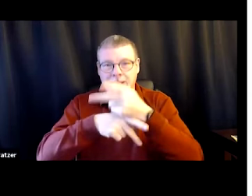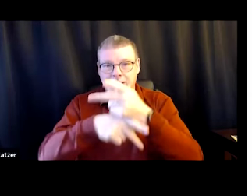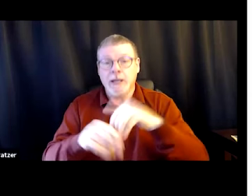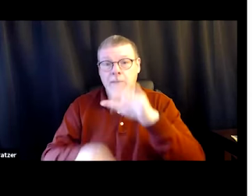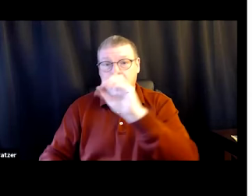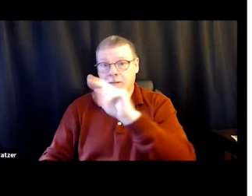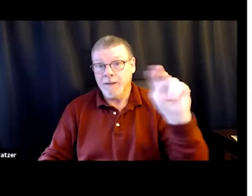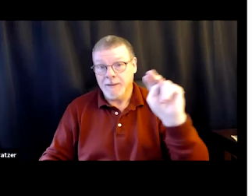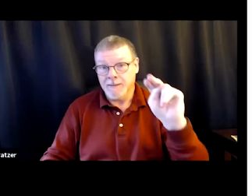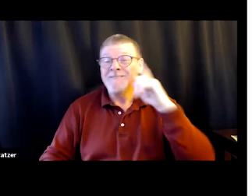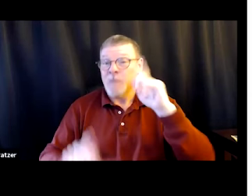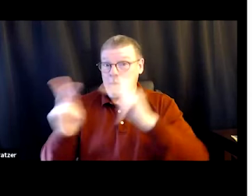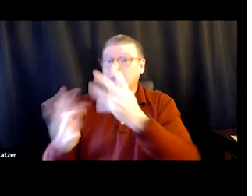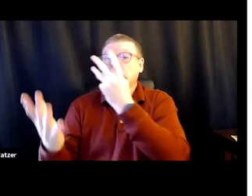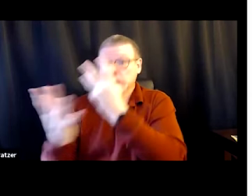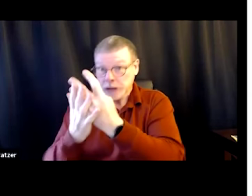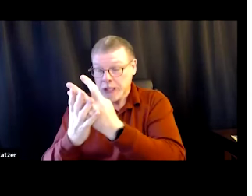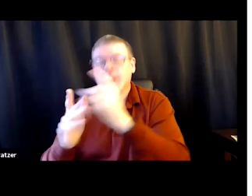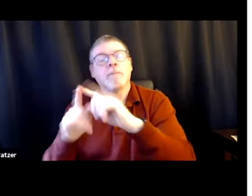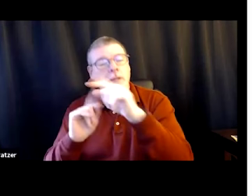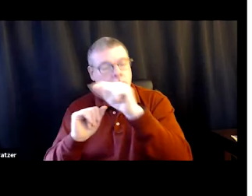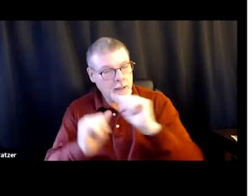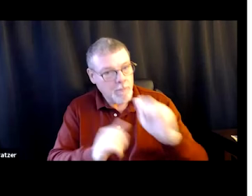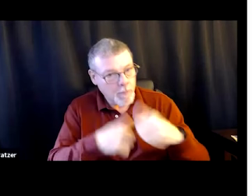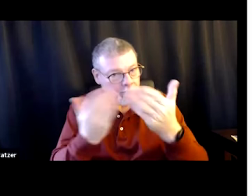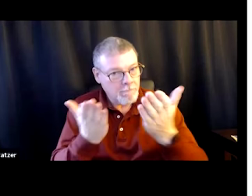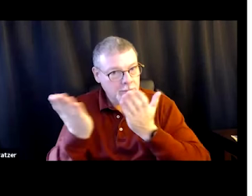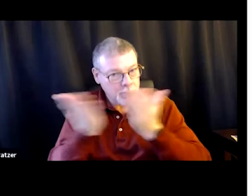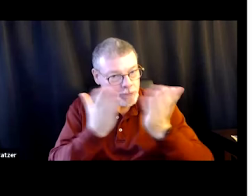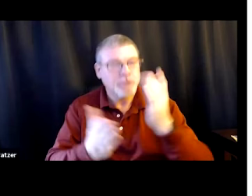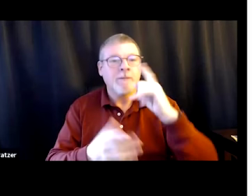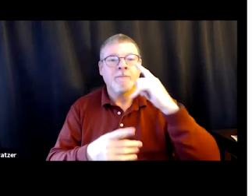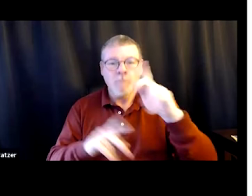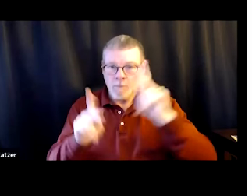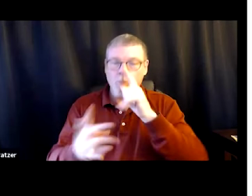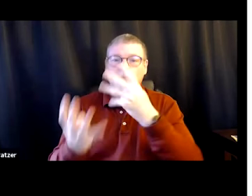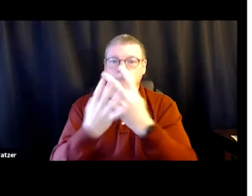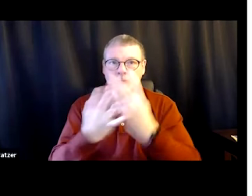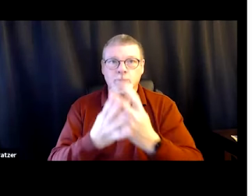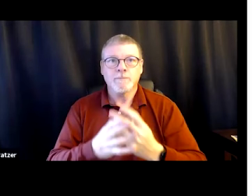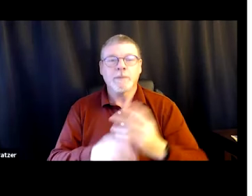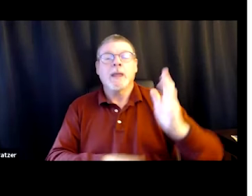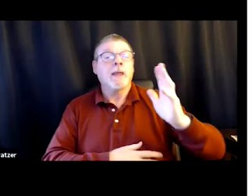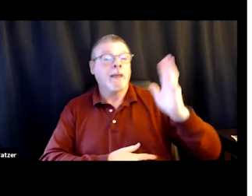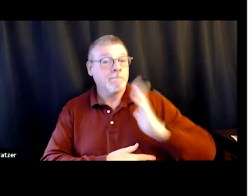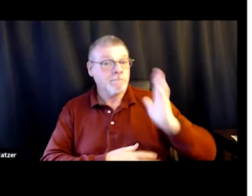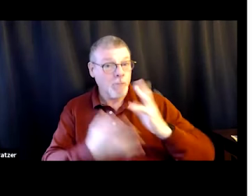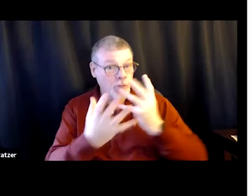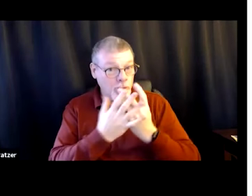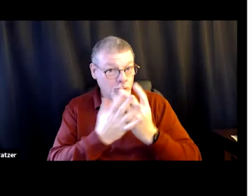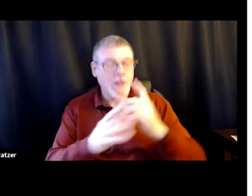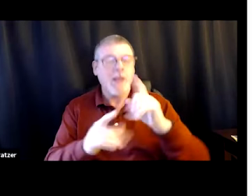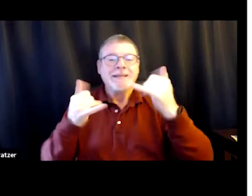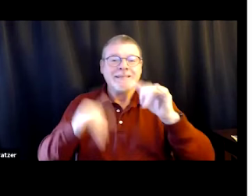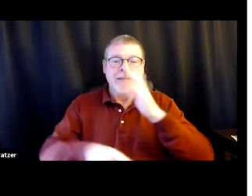Connecticut that also provides support to those who are currently incarcerated, those who are formerly incarcerated but currently under the